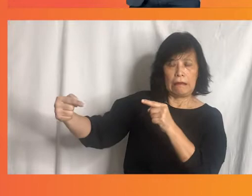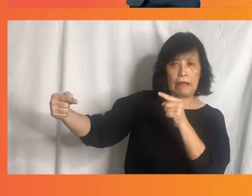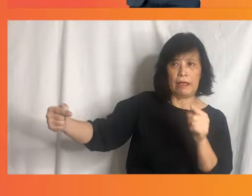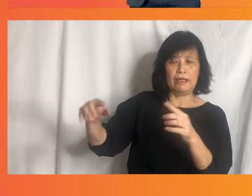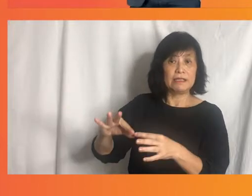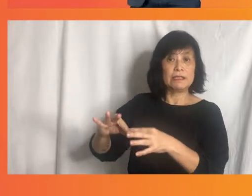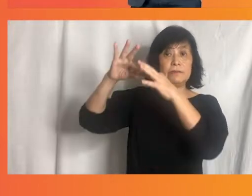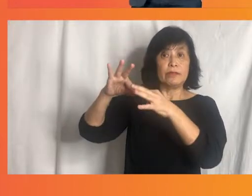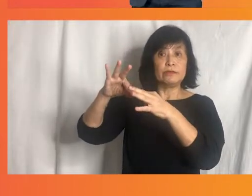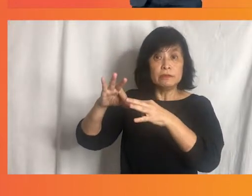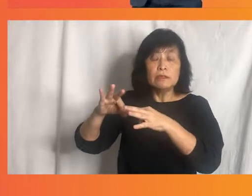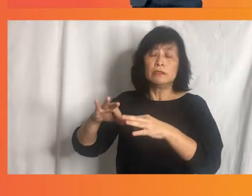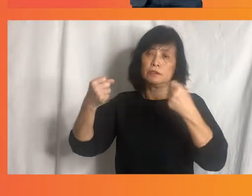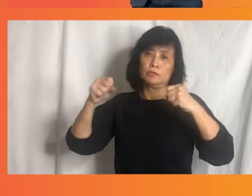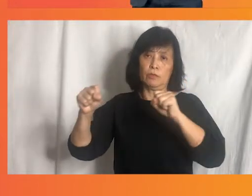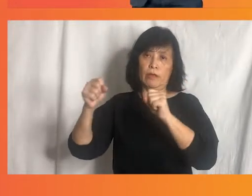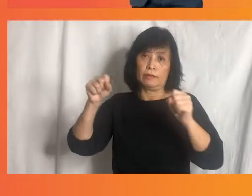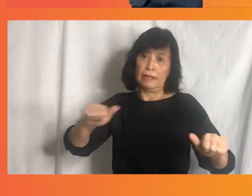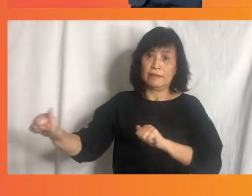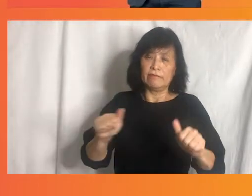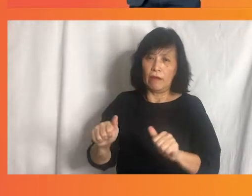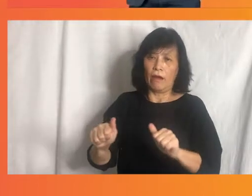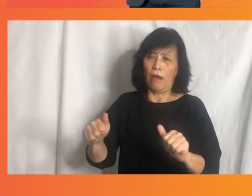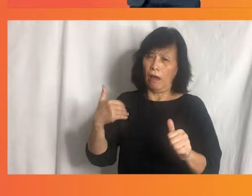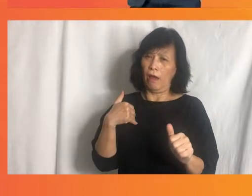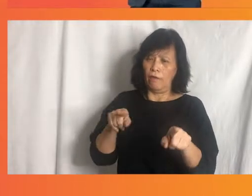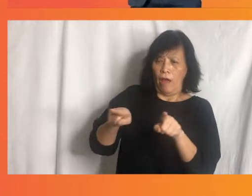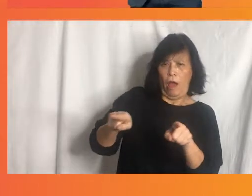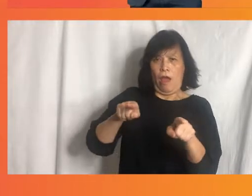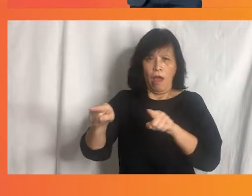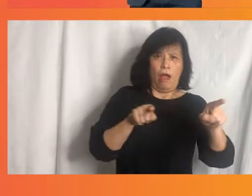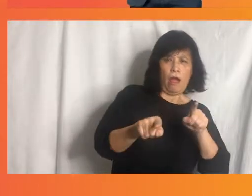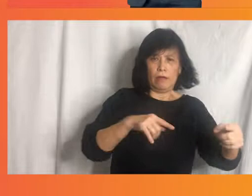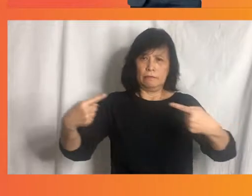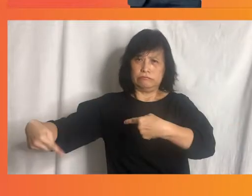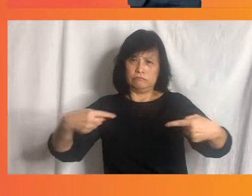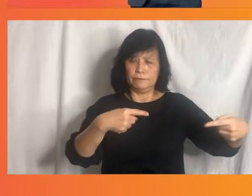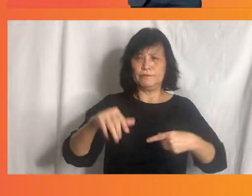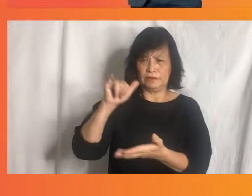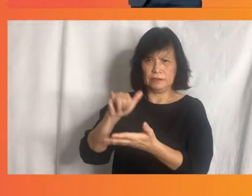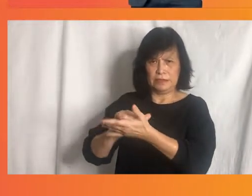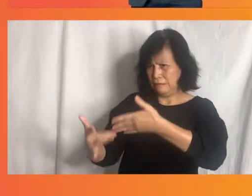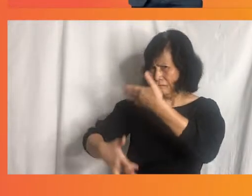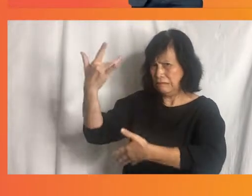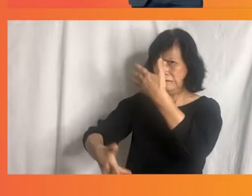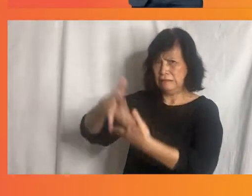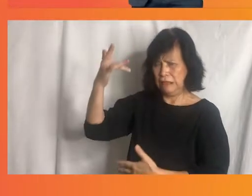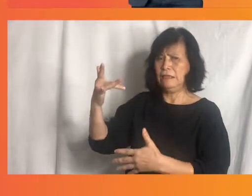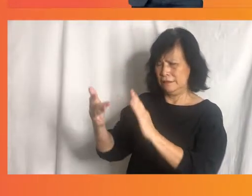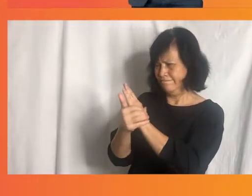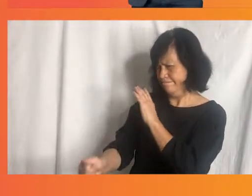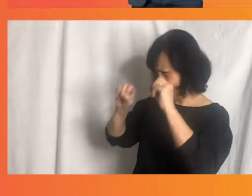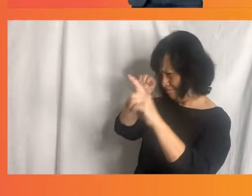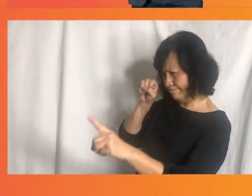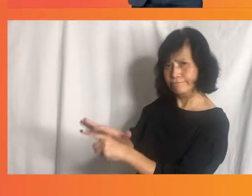activities become more competitive. It is hence very crucial that we expose them to these movement skills from a young